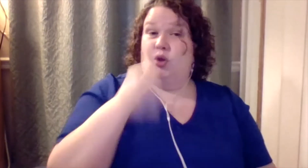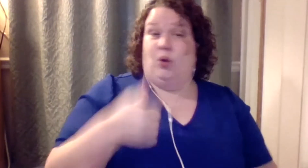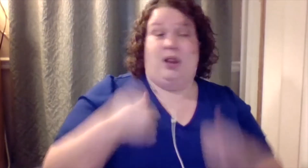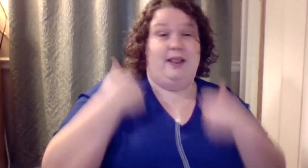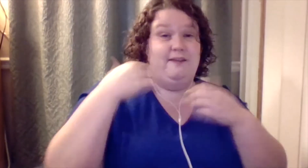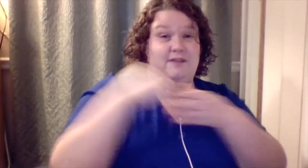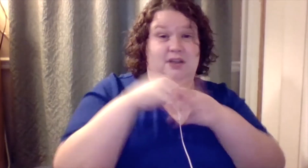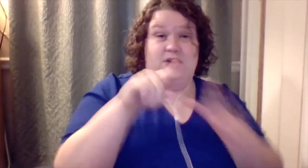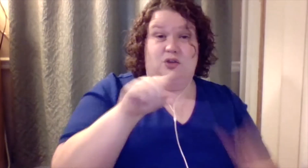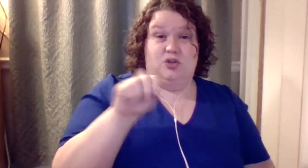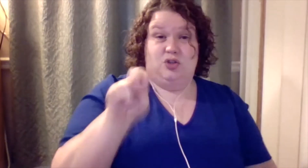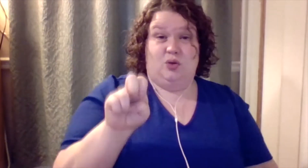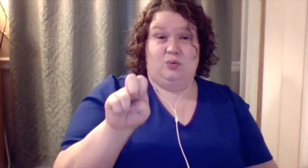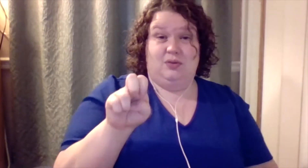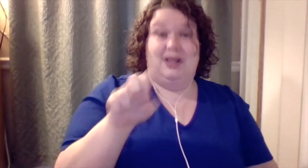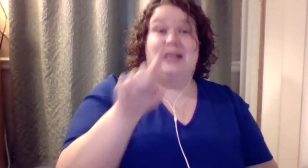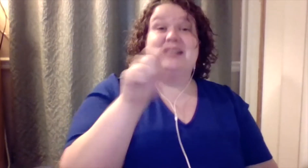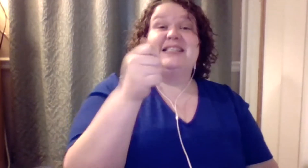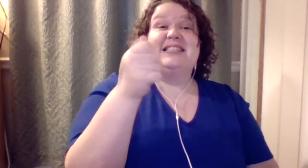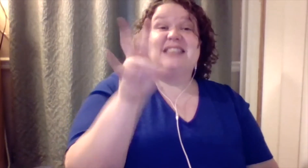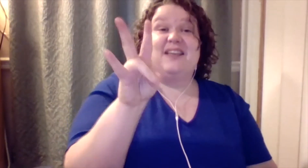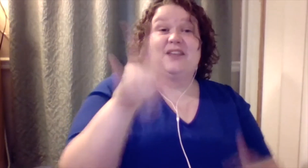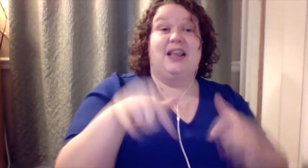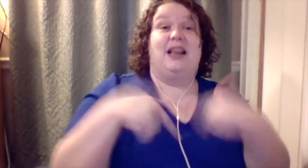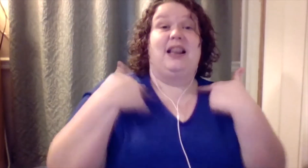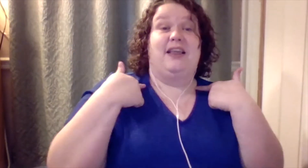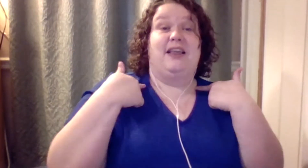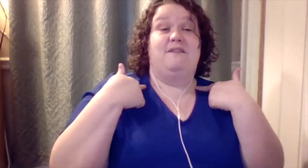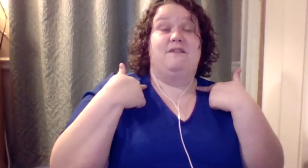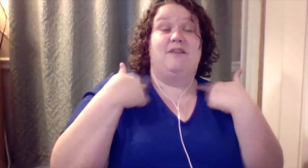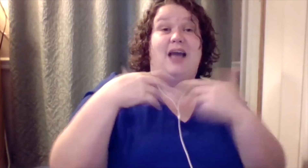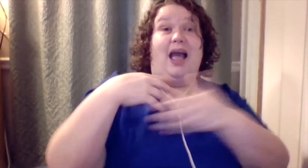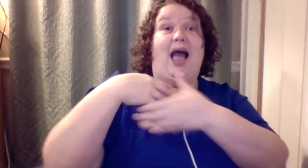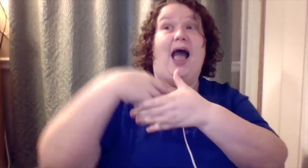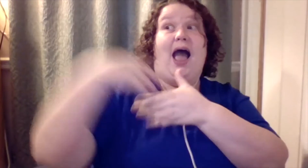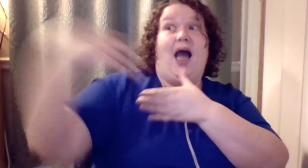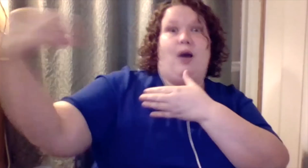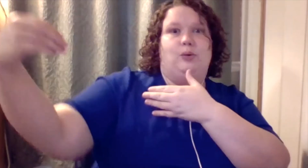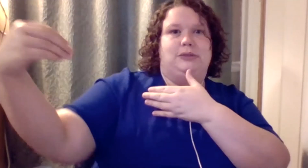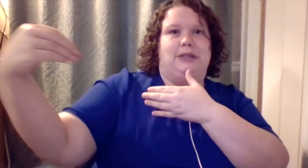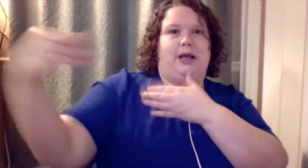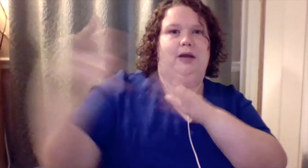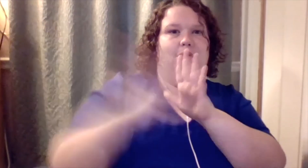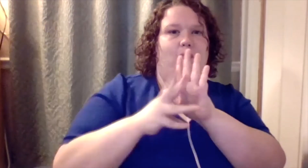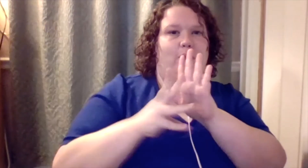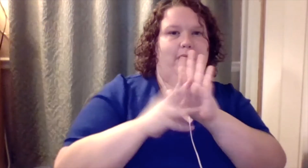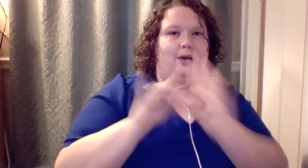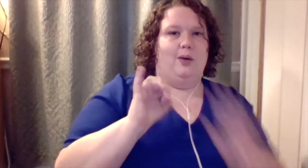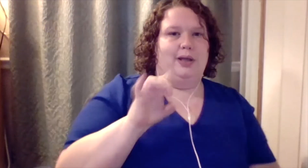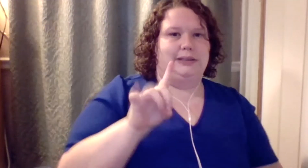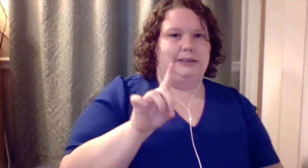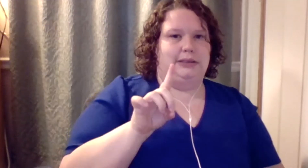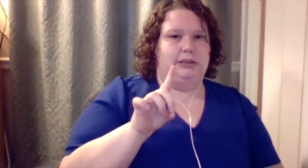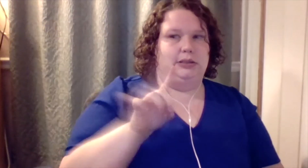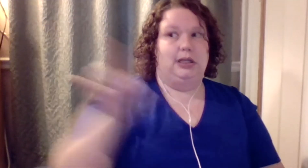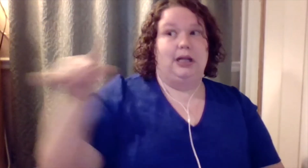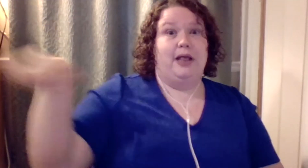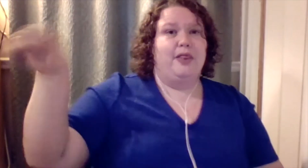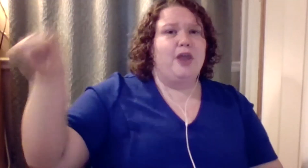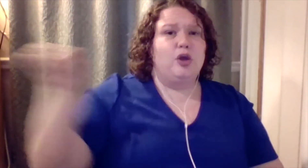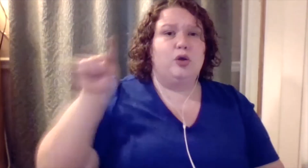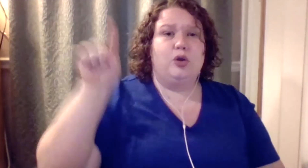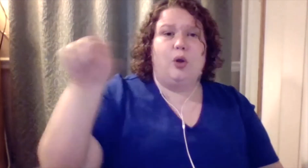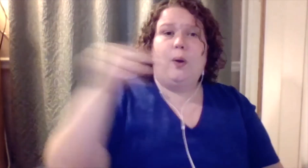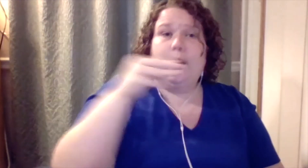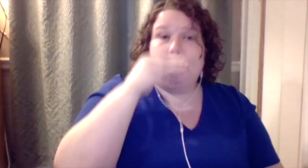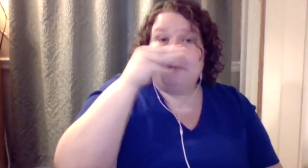those students actually live outside of Waco ISD's school zone. So these are students that could be going to Midway,